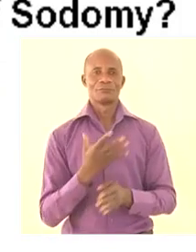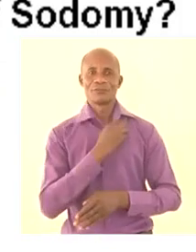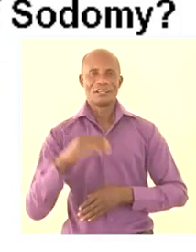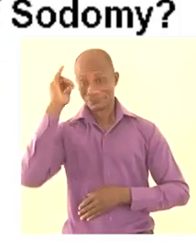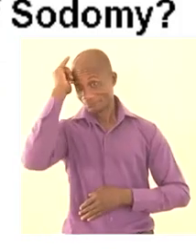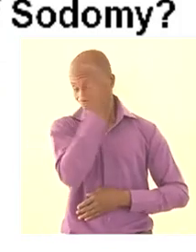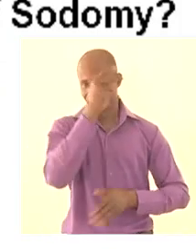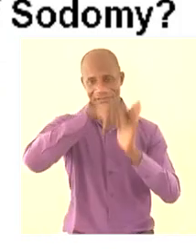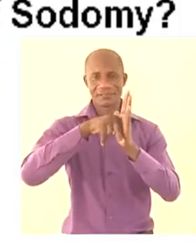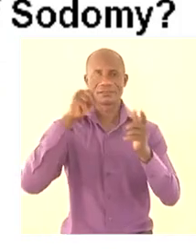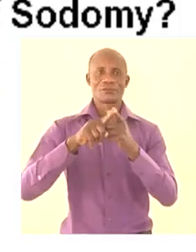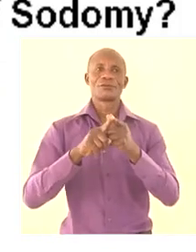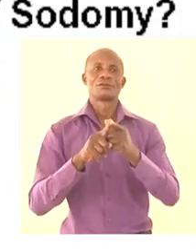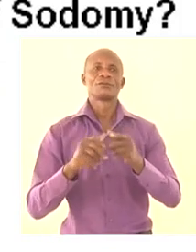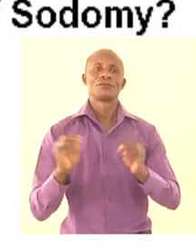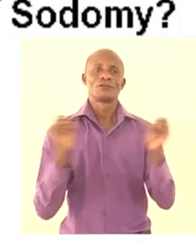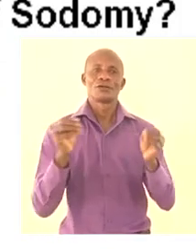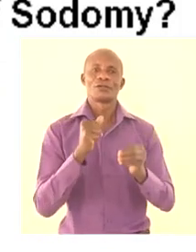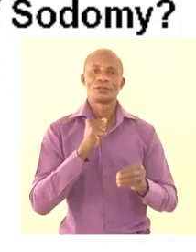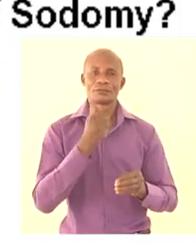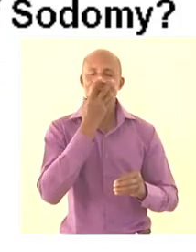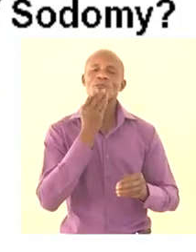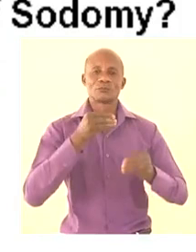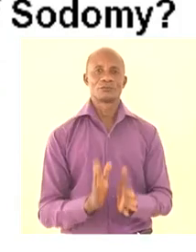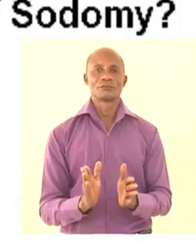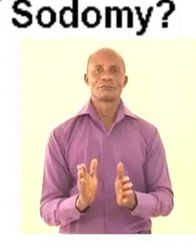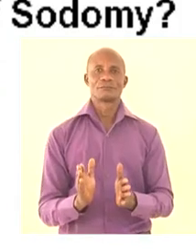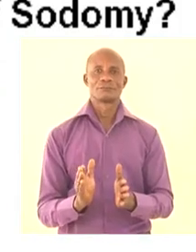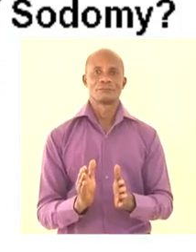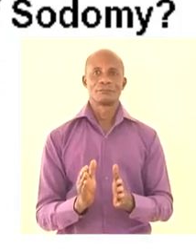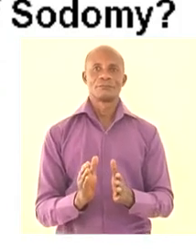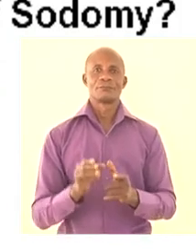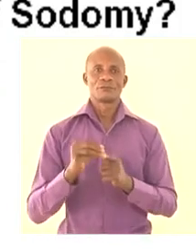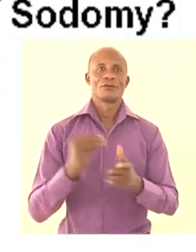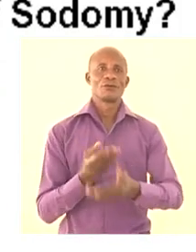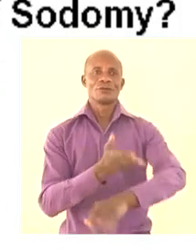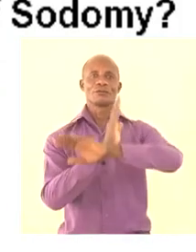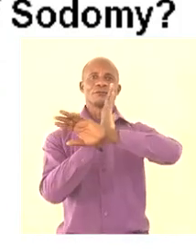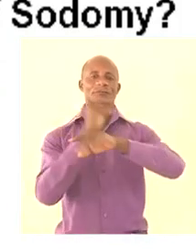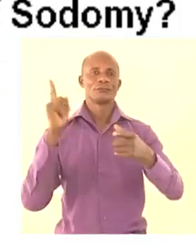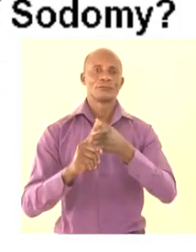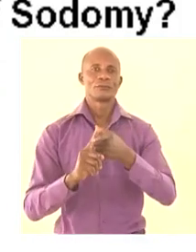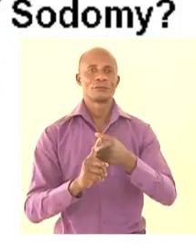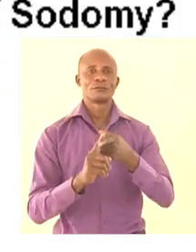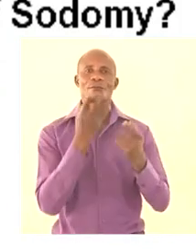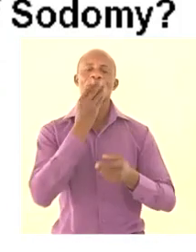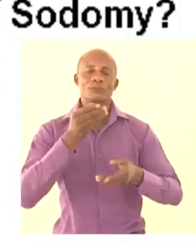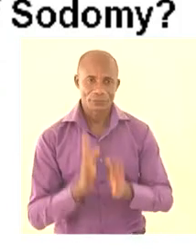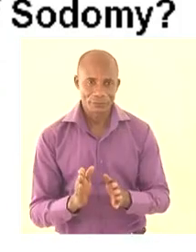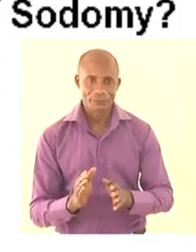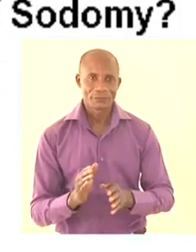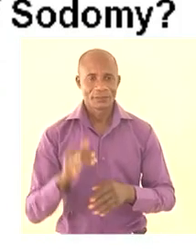and foolishness to Gentiles. Scandal or obstacle to Jews